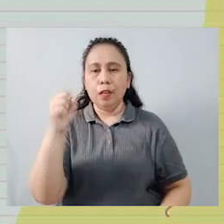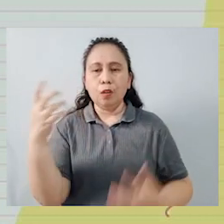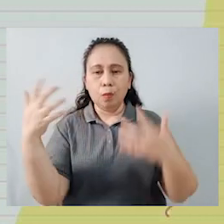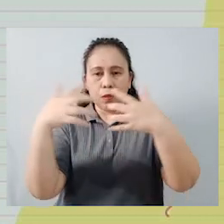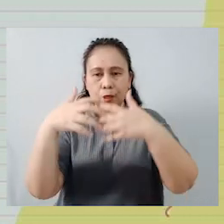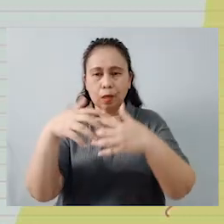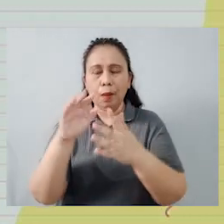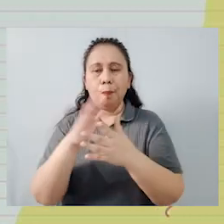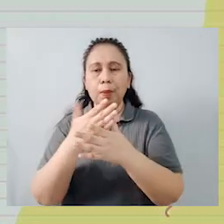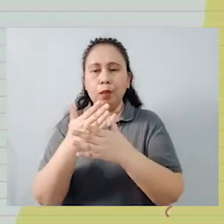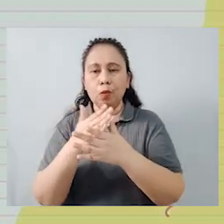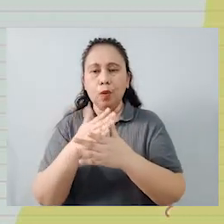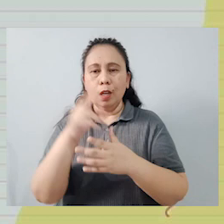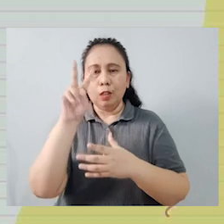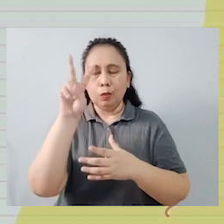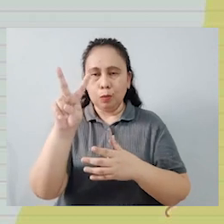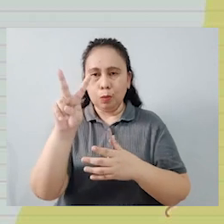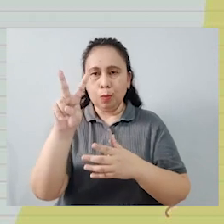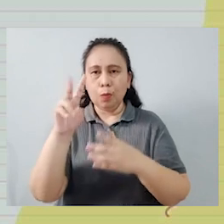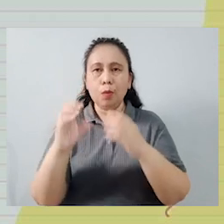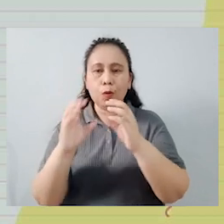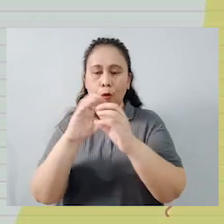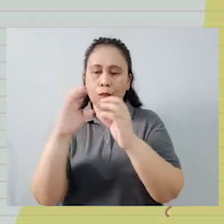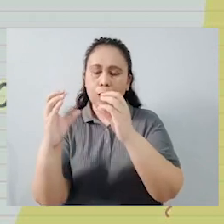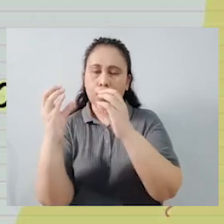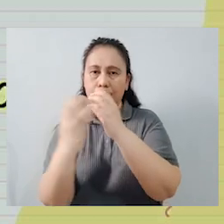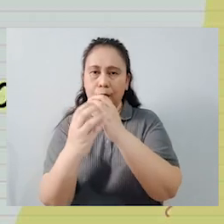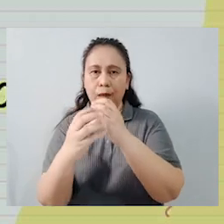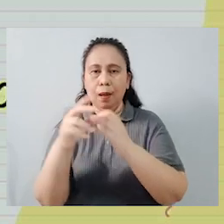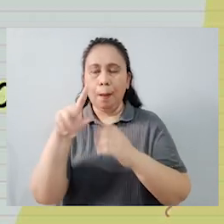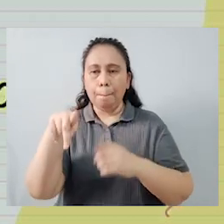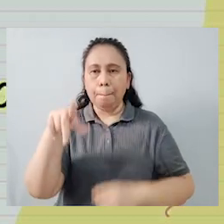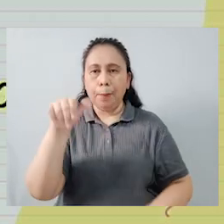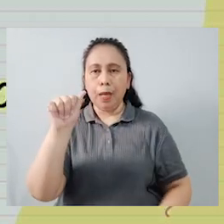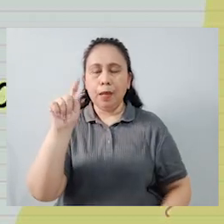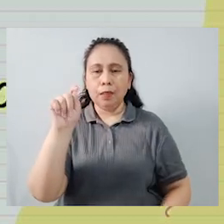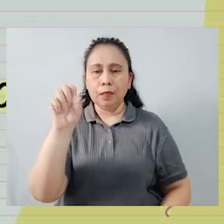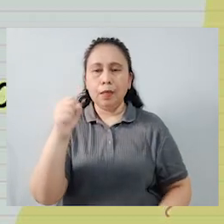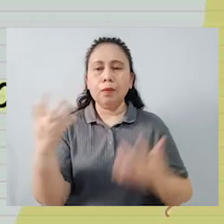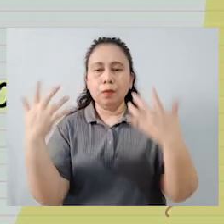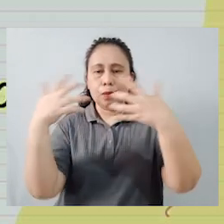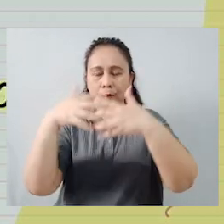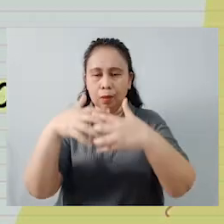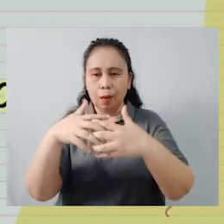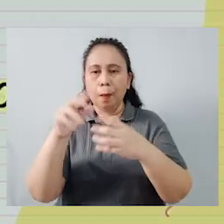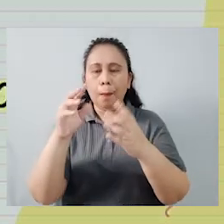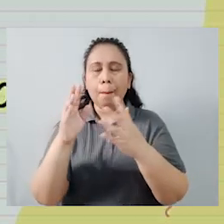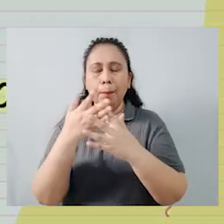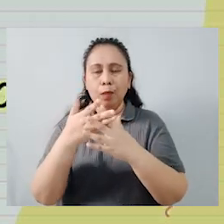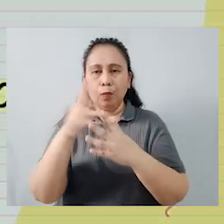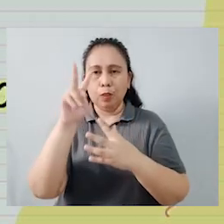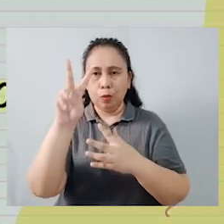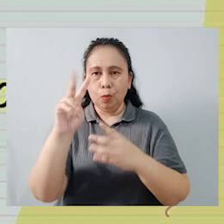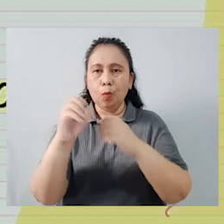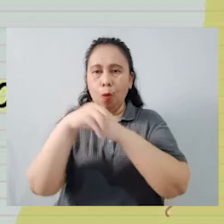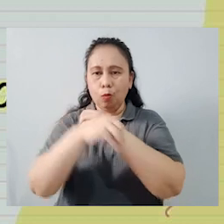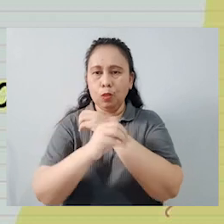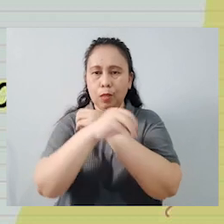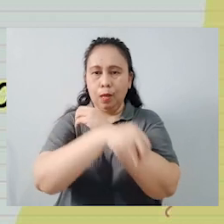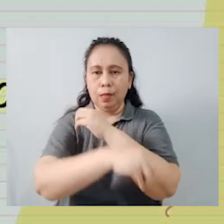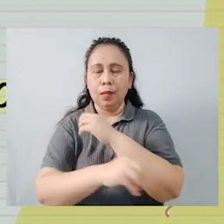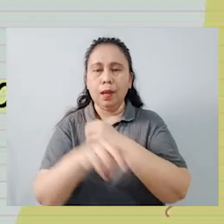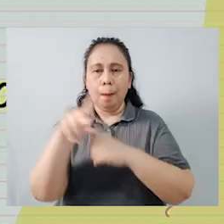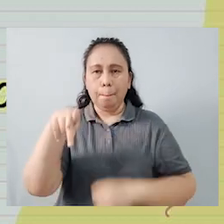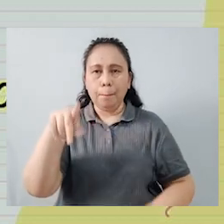convergence between two continental plates, and convergence between two oceanic plates.